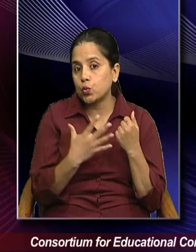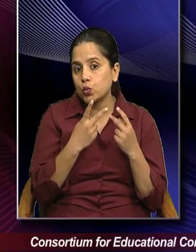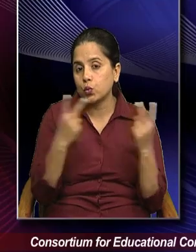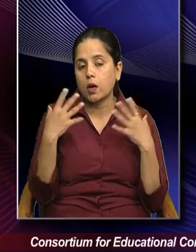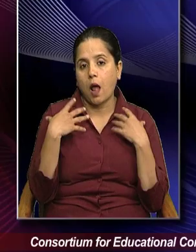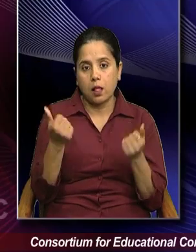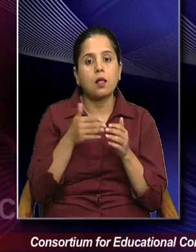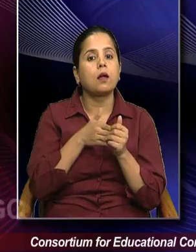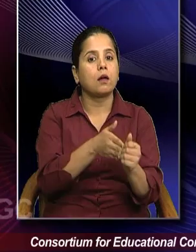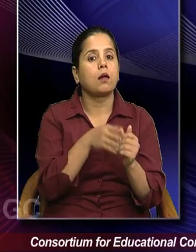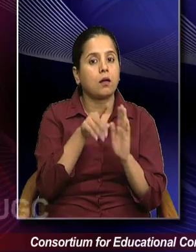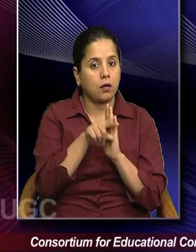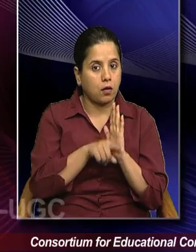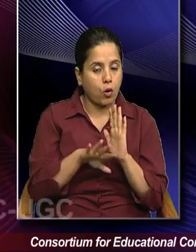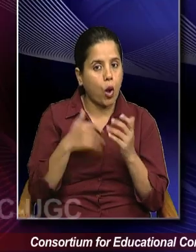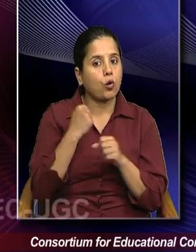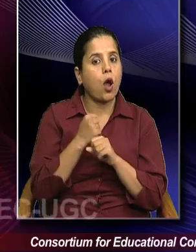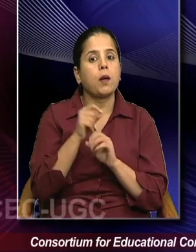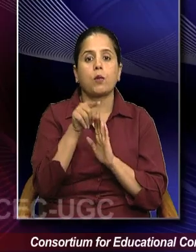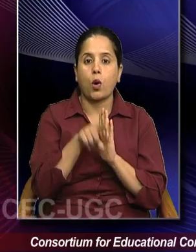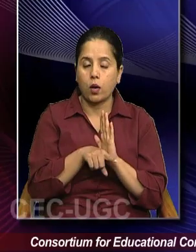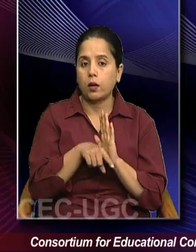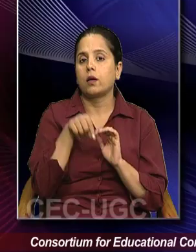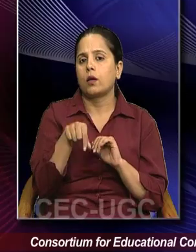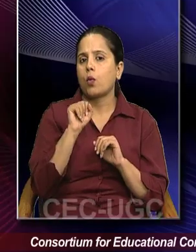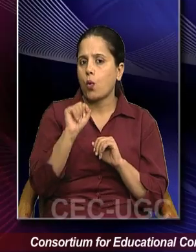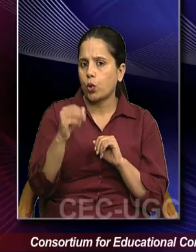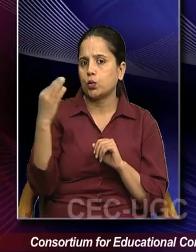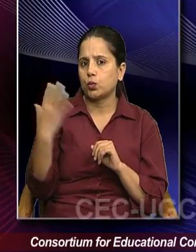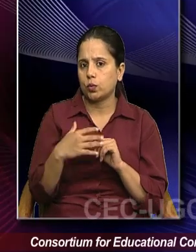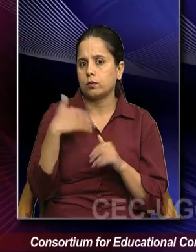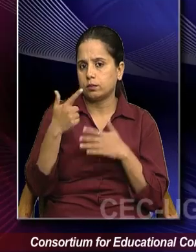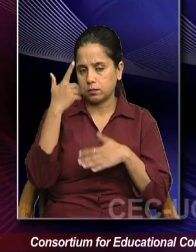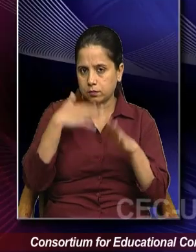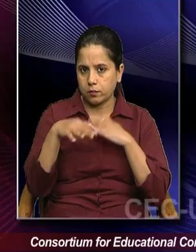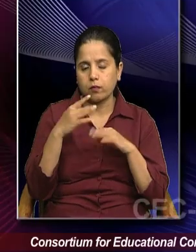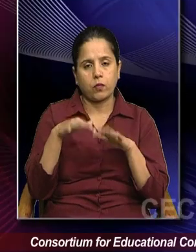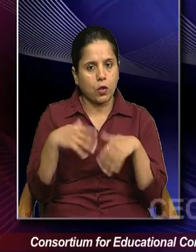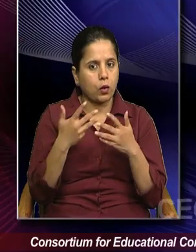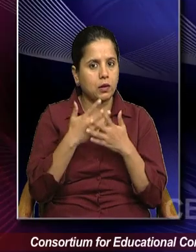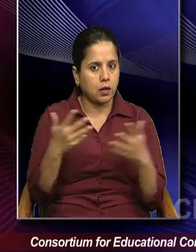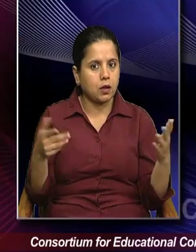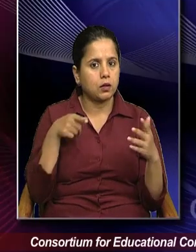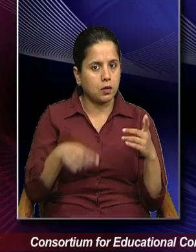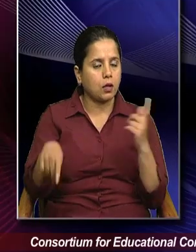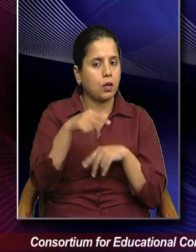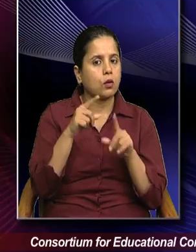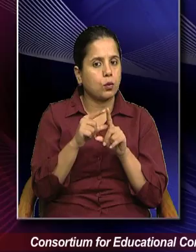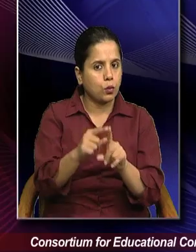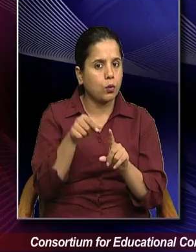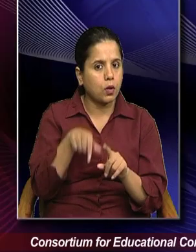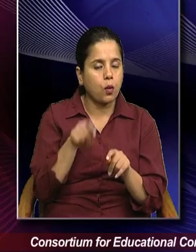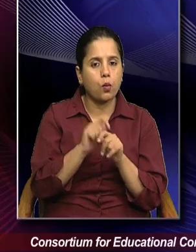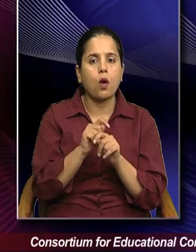health guidelines or government policies? Is there a new drug, device, or product in the